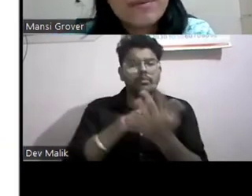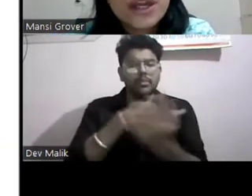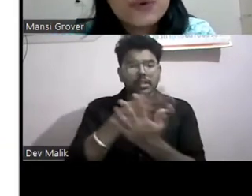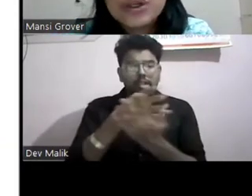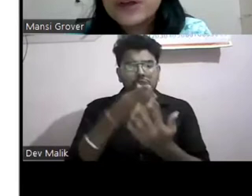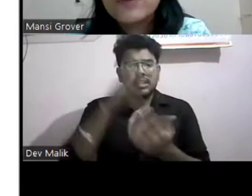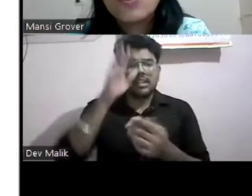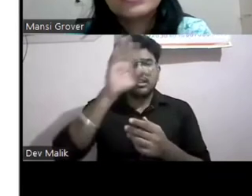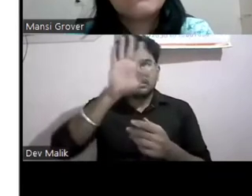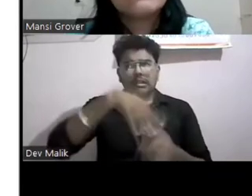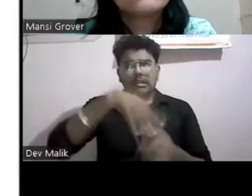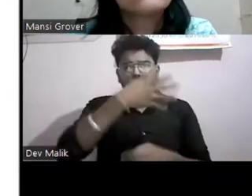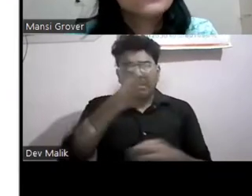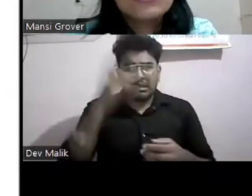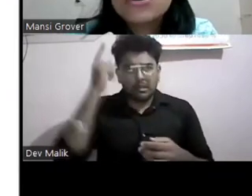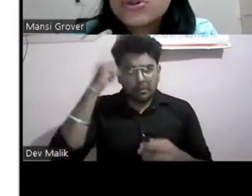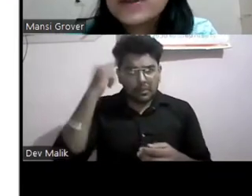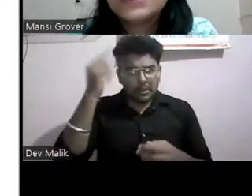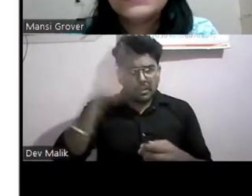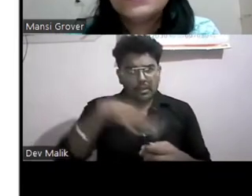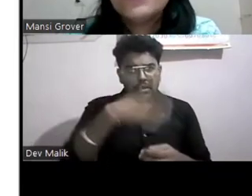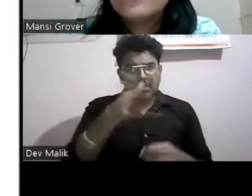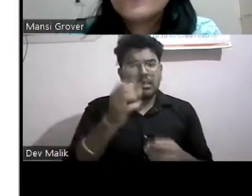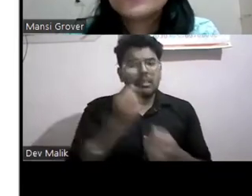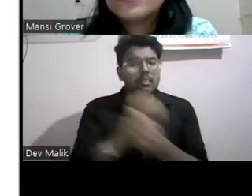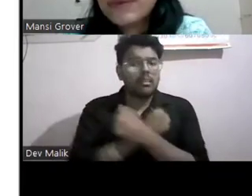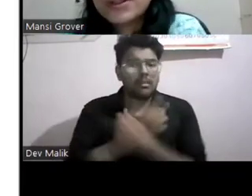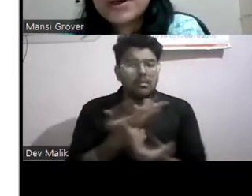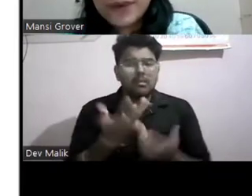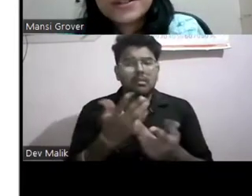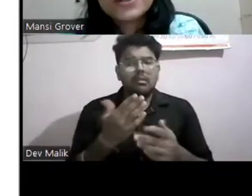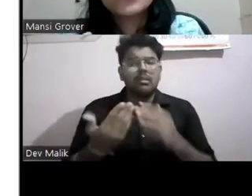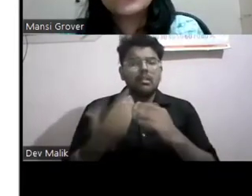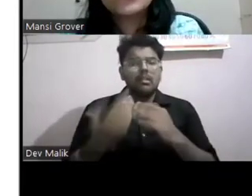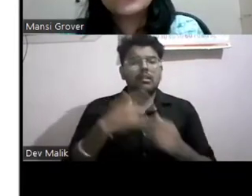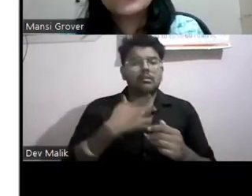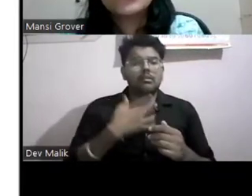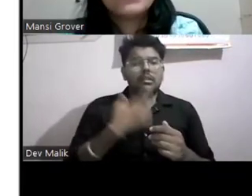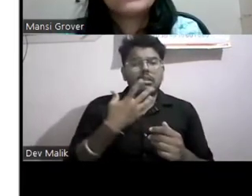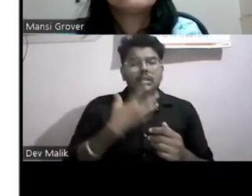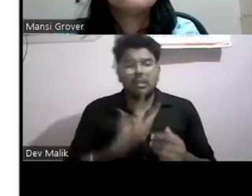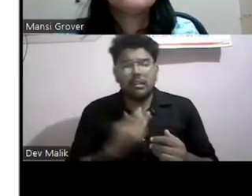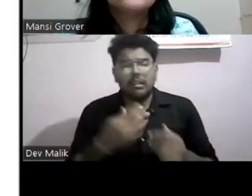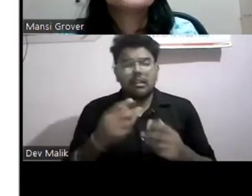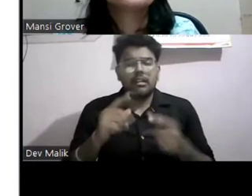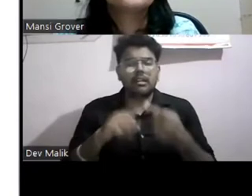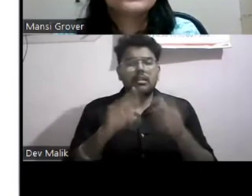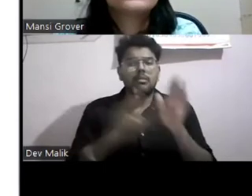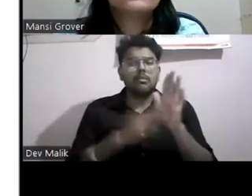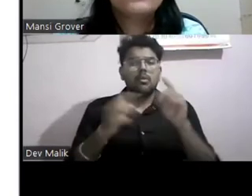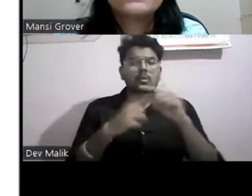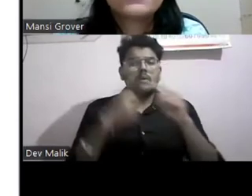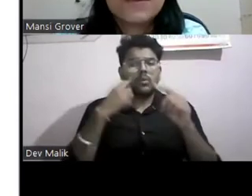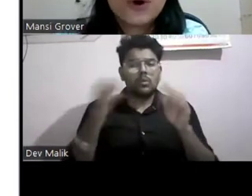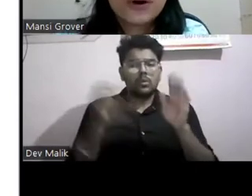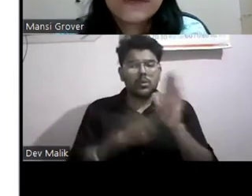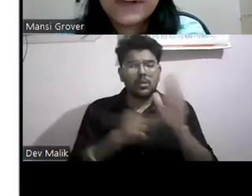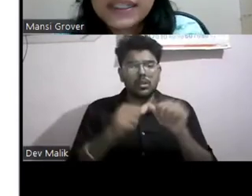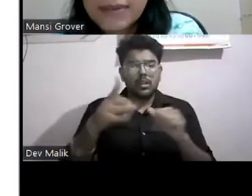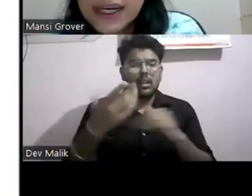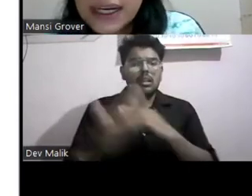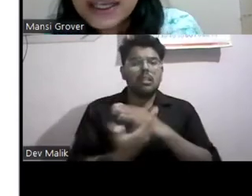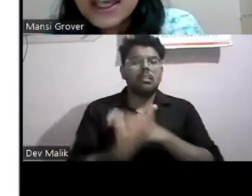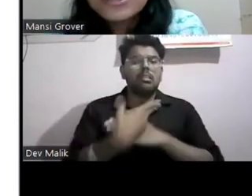you know, women would devote themselves totally for the person who is unwell, for the person who has some sort